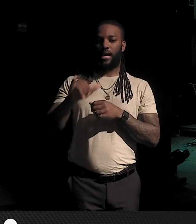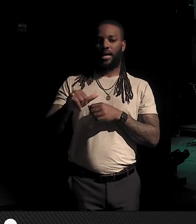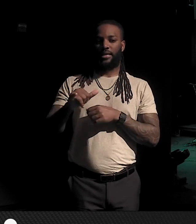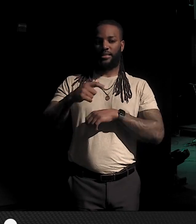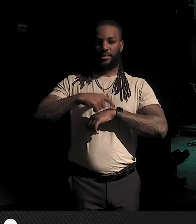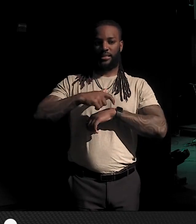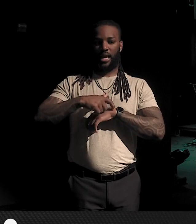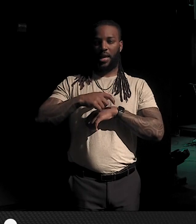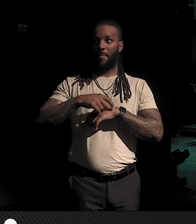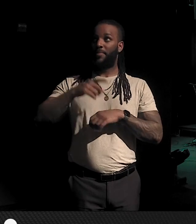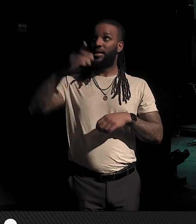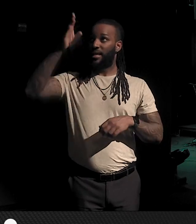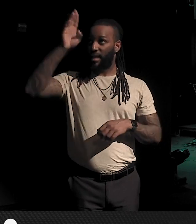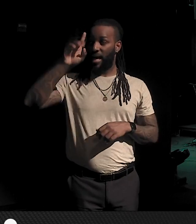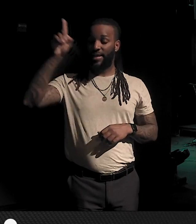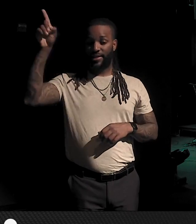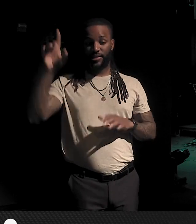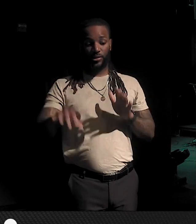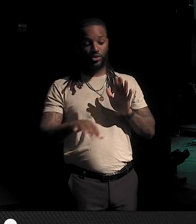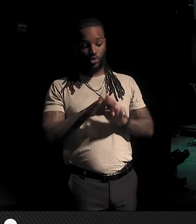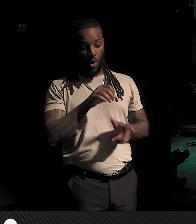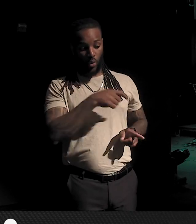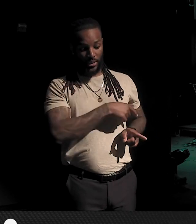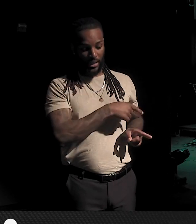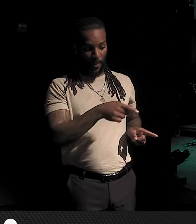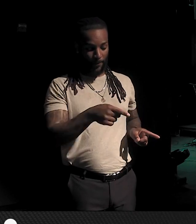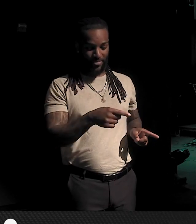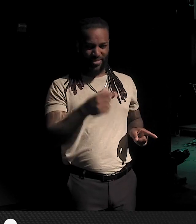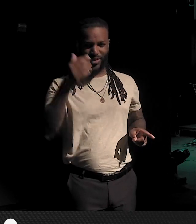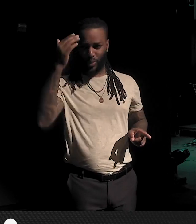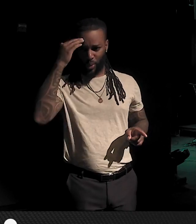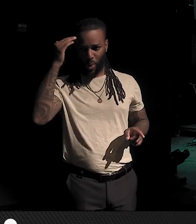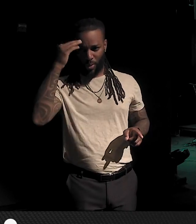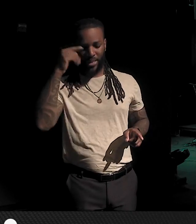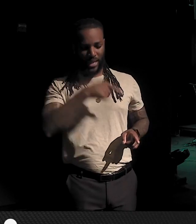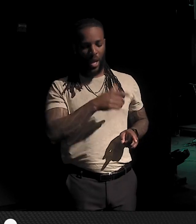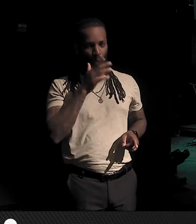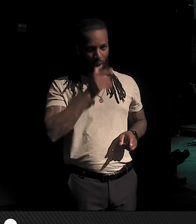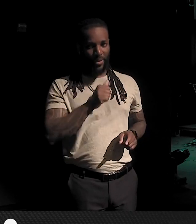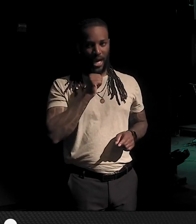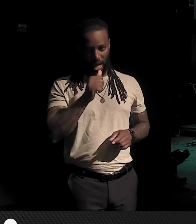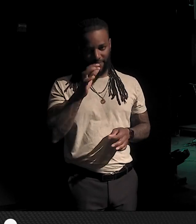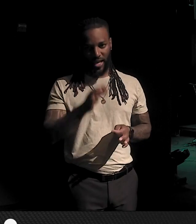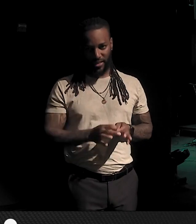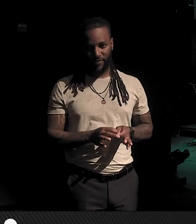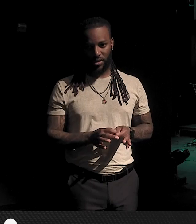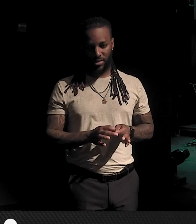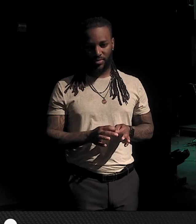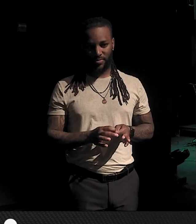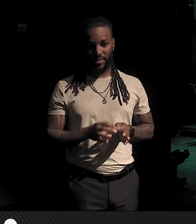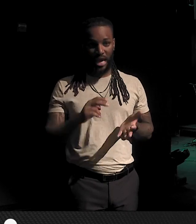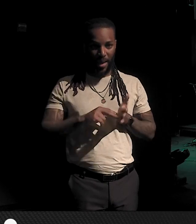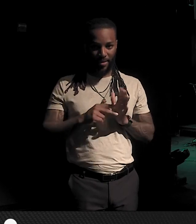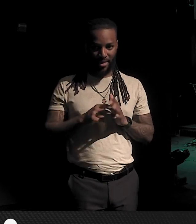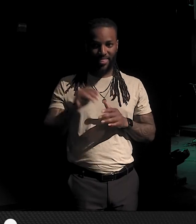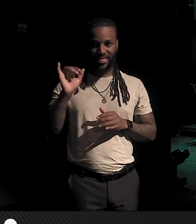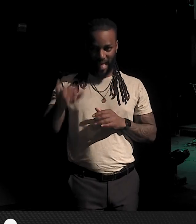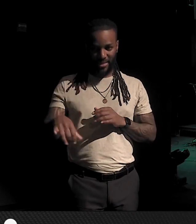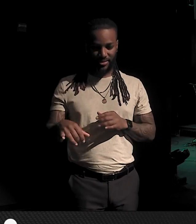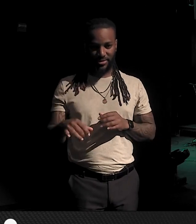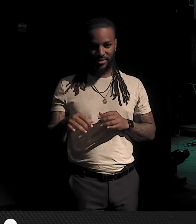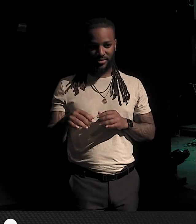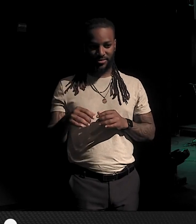He chose them, even knowing that they were going to be unfaithful. That's the